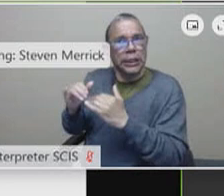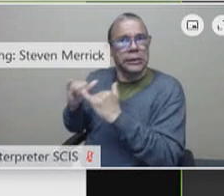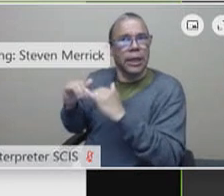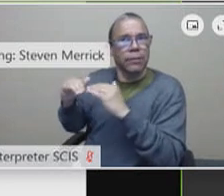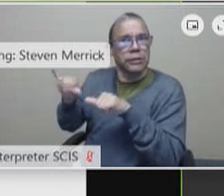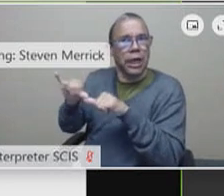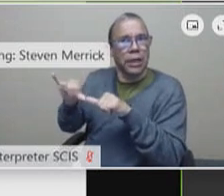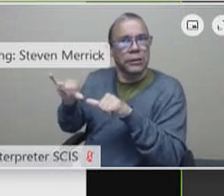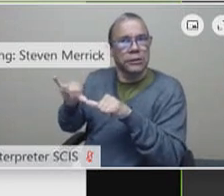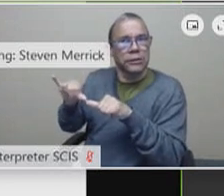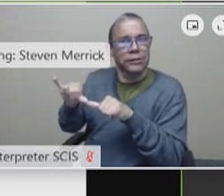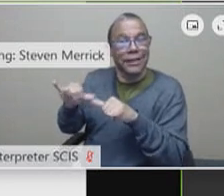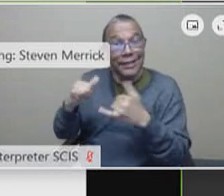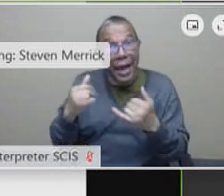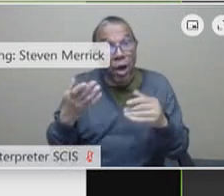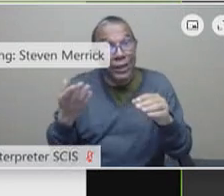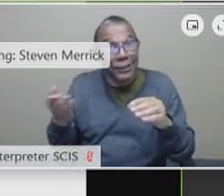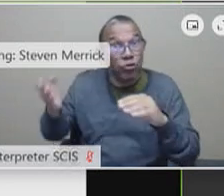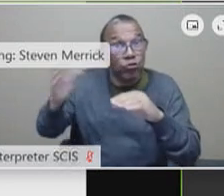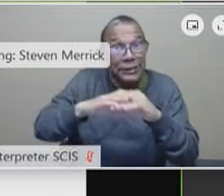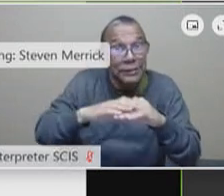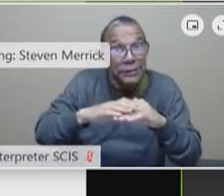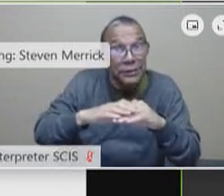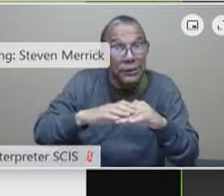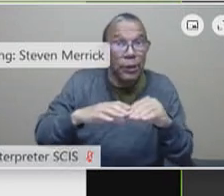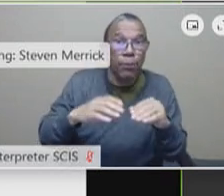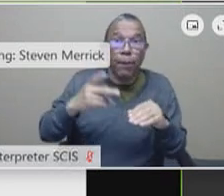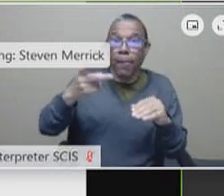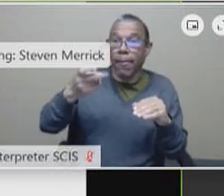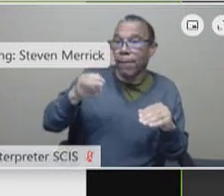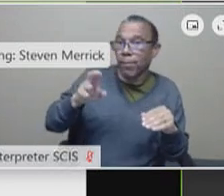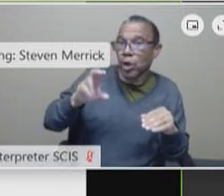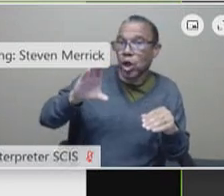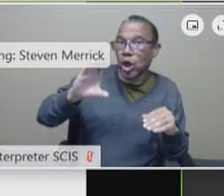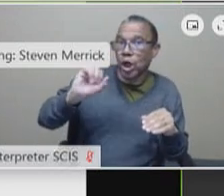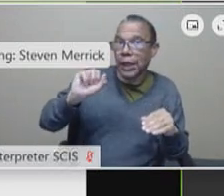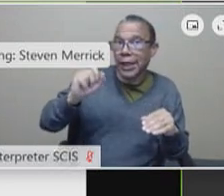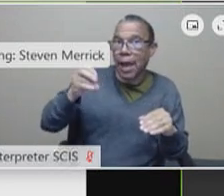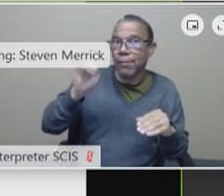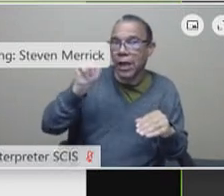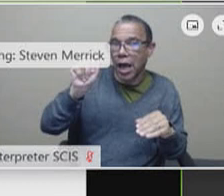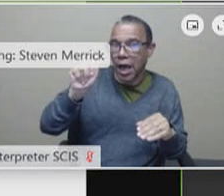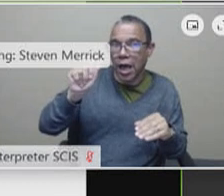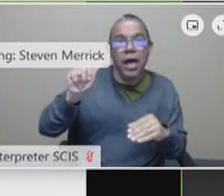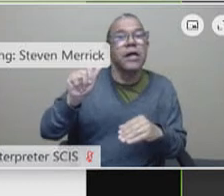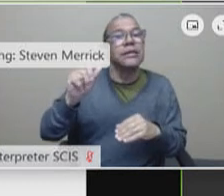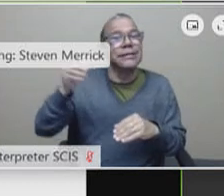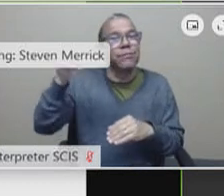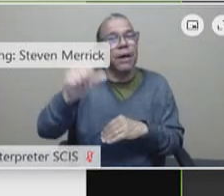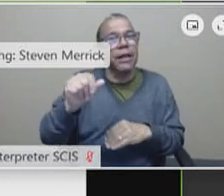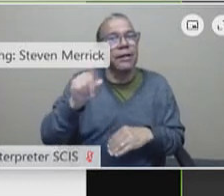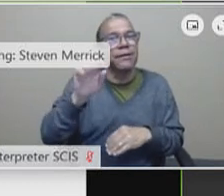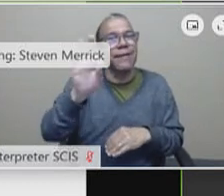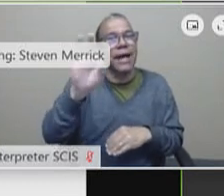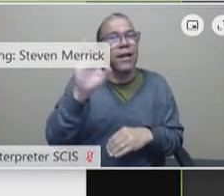just increasing it. Per capita spending would reach a high of $902 per resident, up